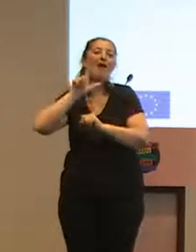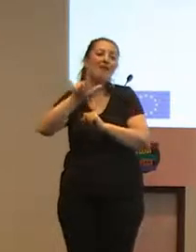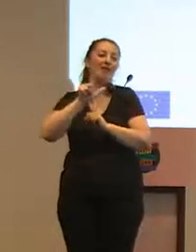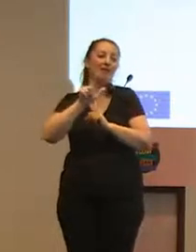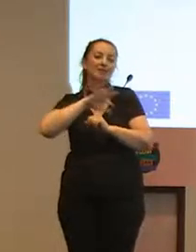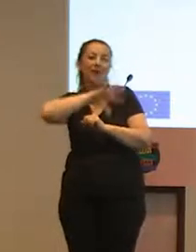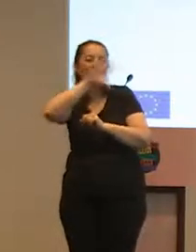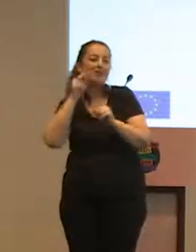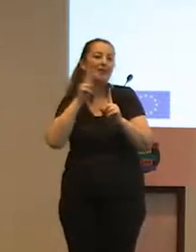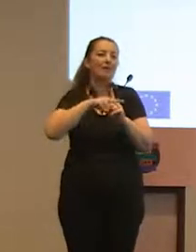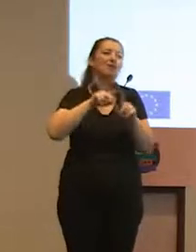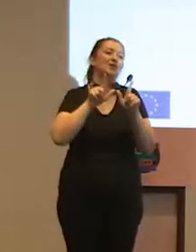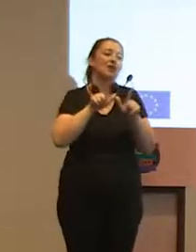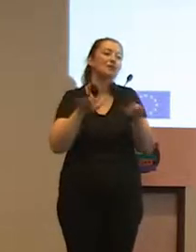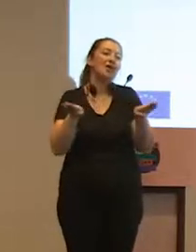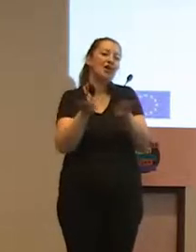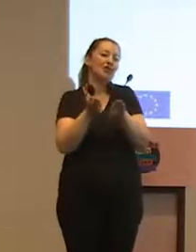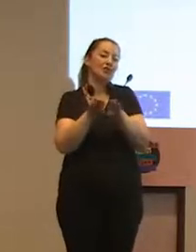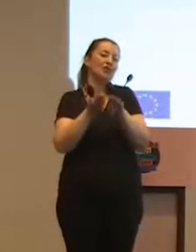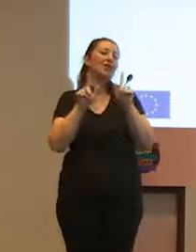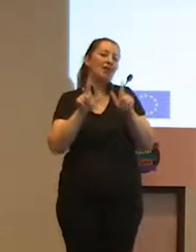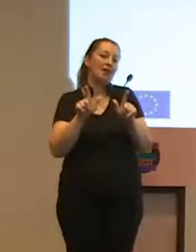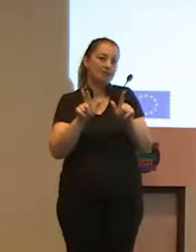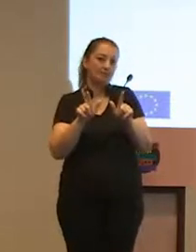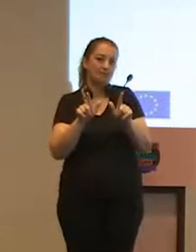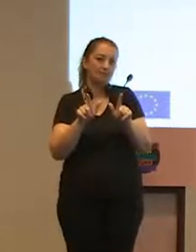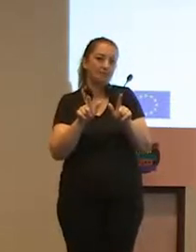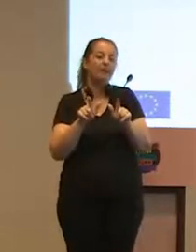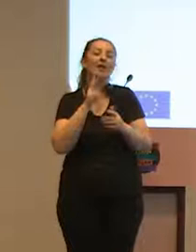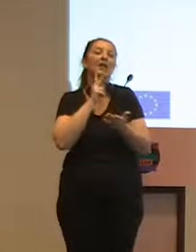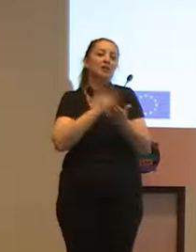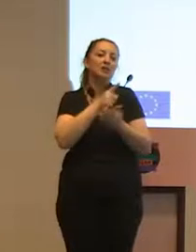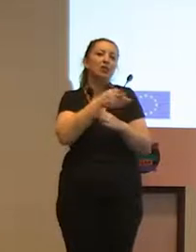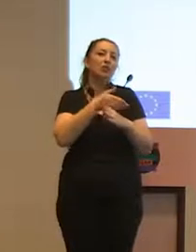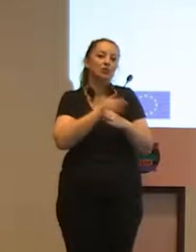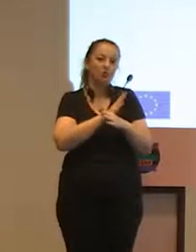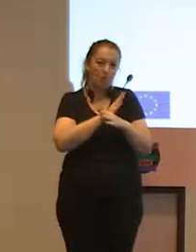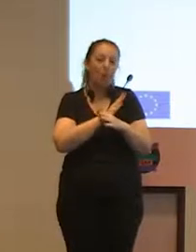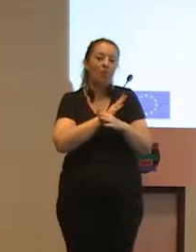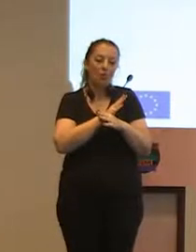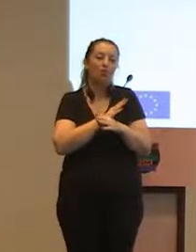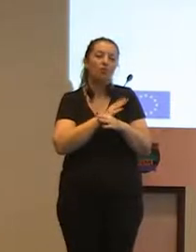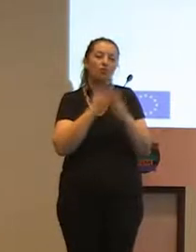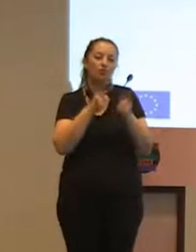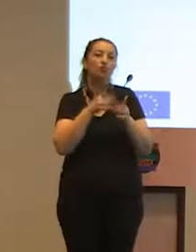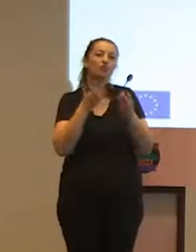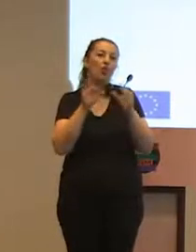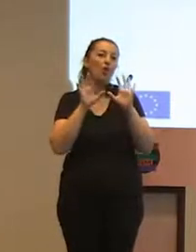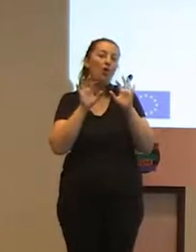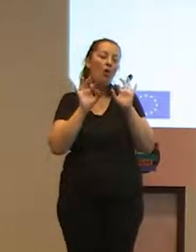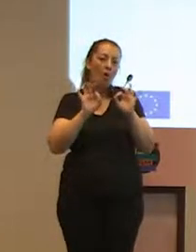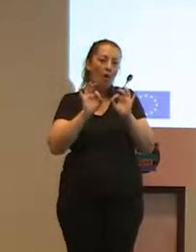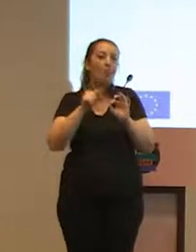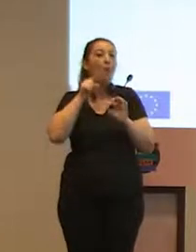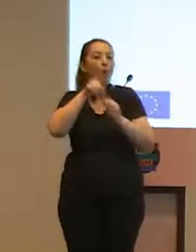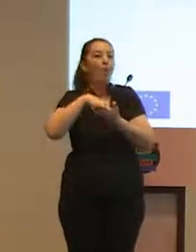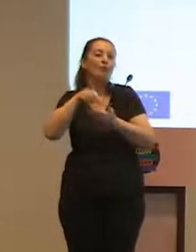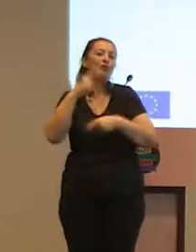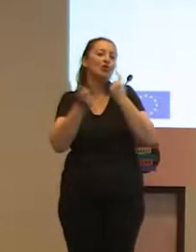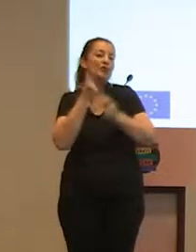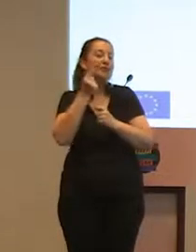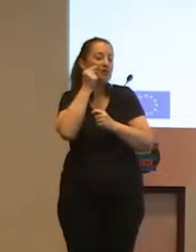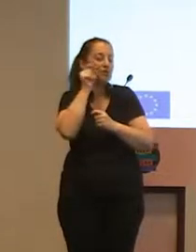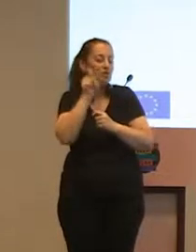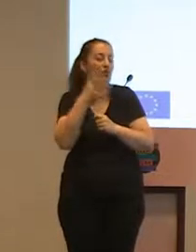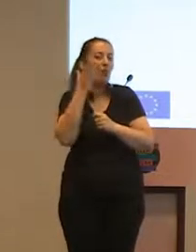then the issue is over so when they were er erecting that monument they had to include all sections of